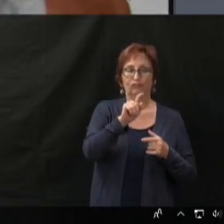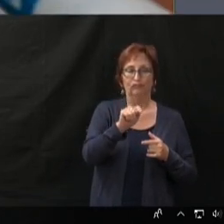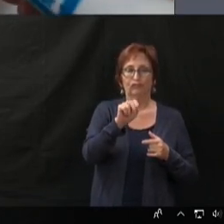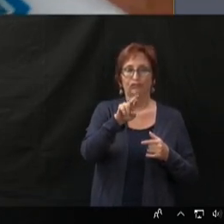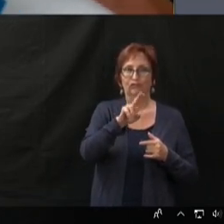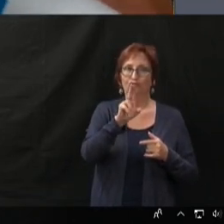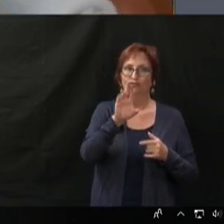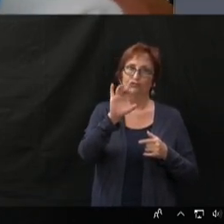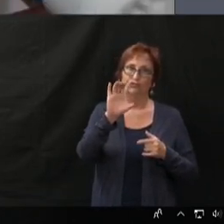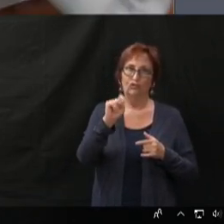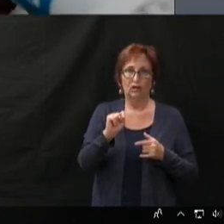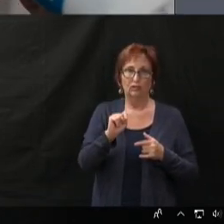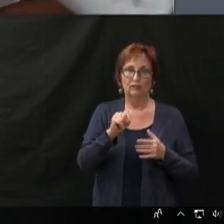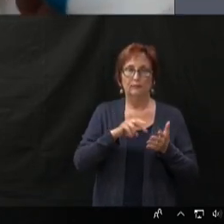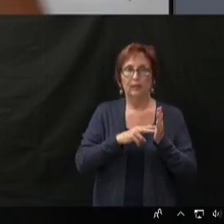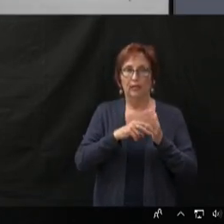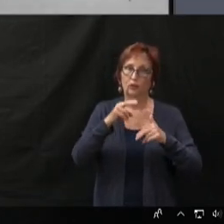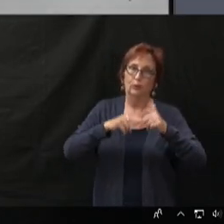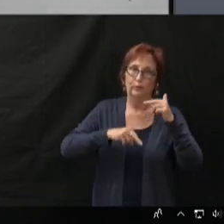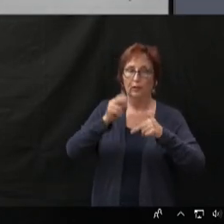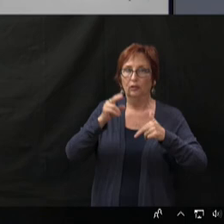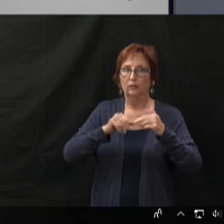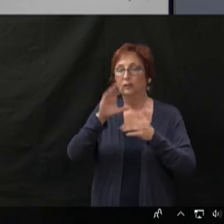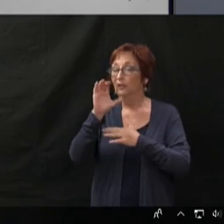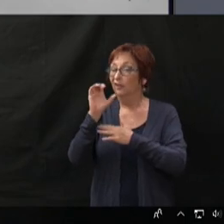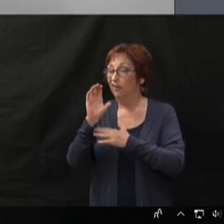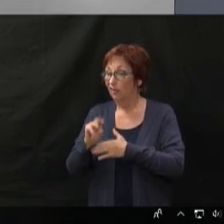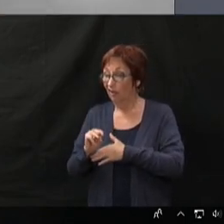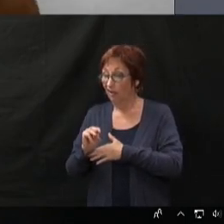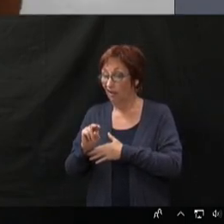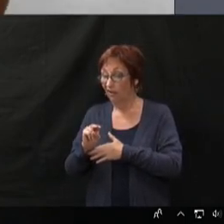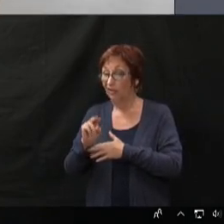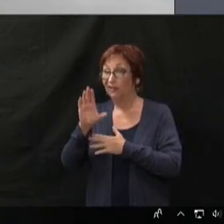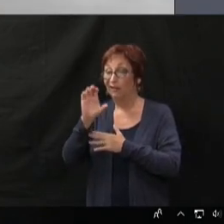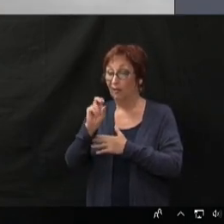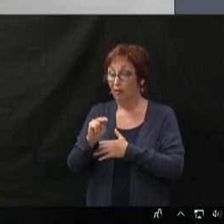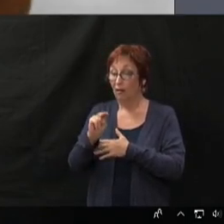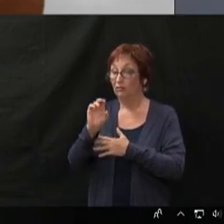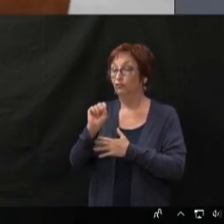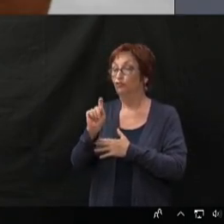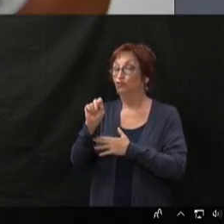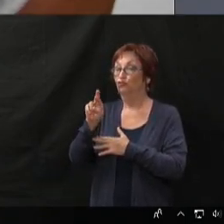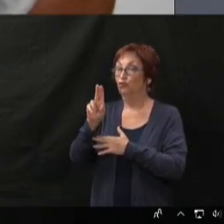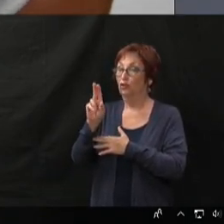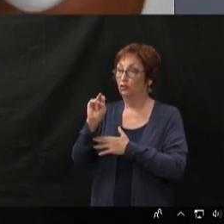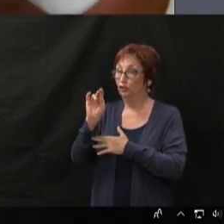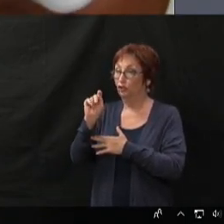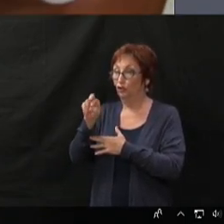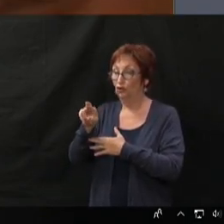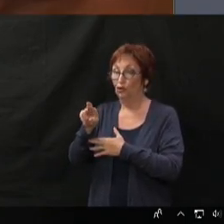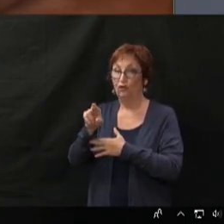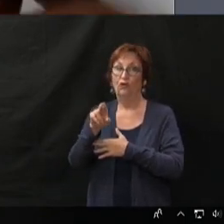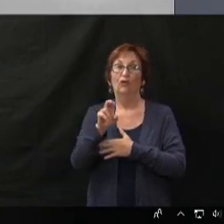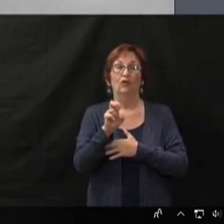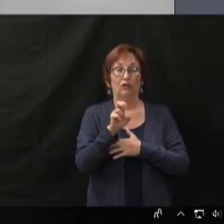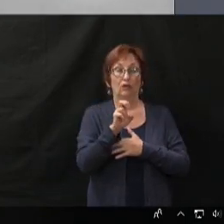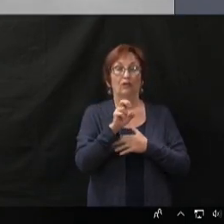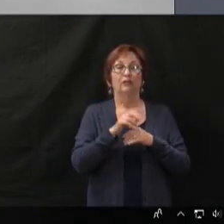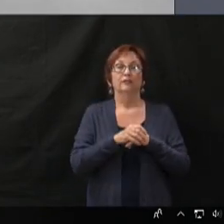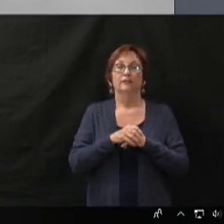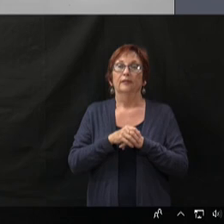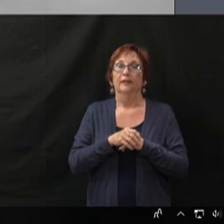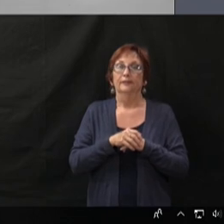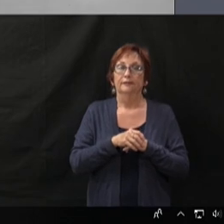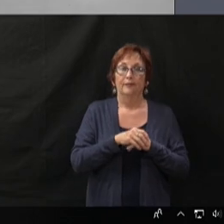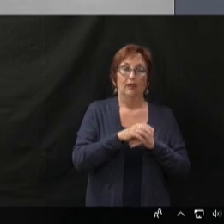structure and instruct, etc. Then we did form, which means form or shape, and it's